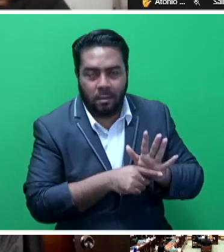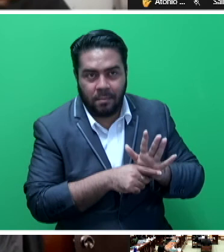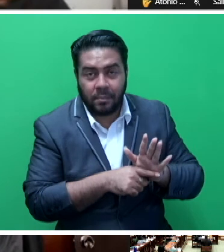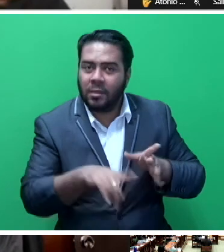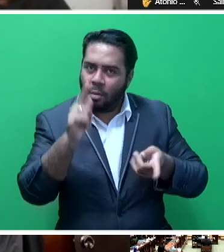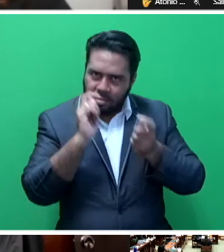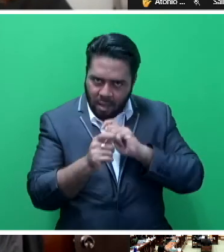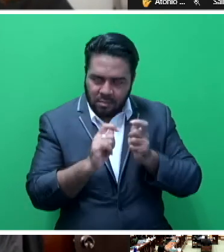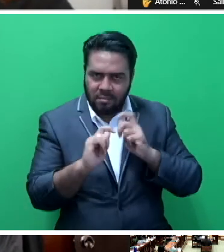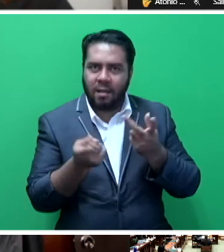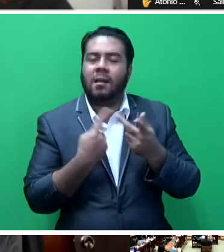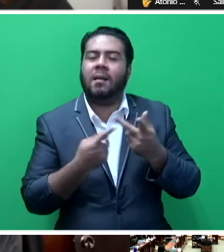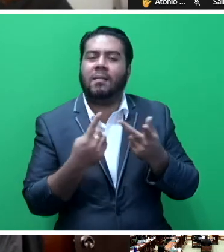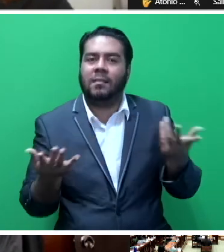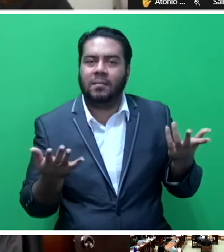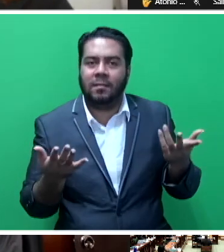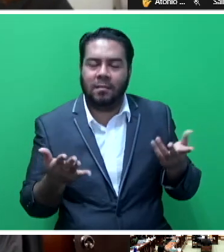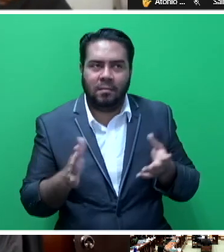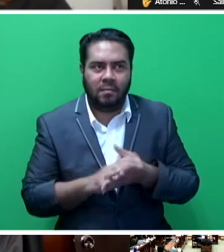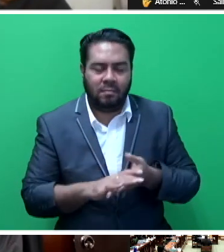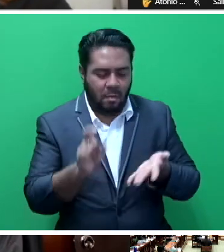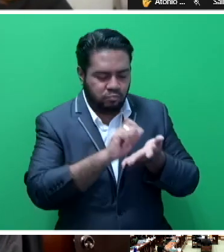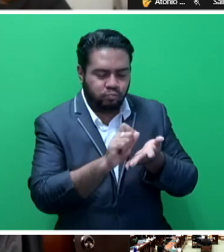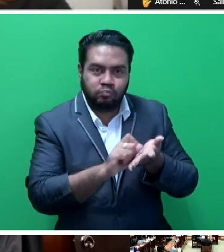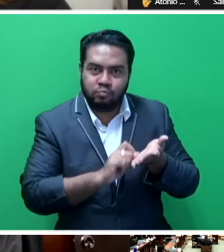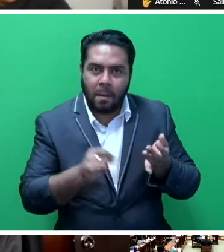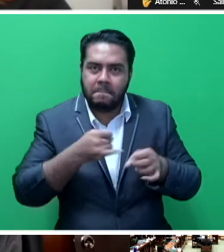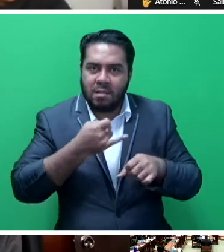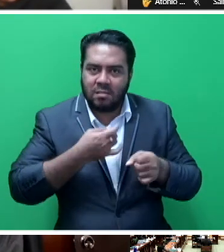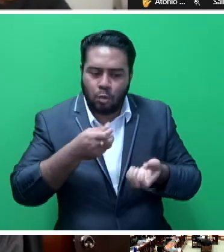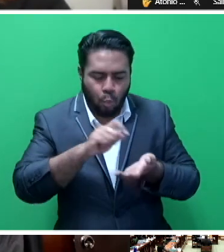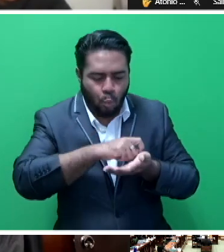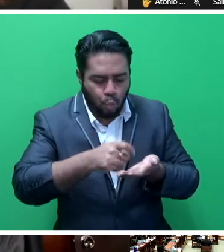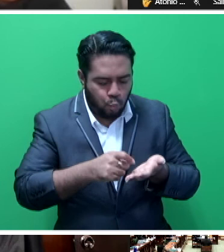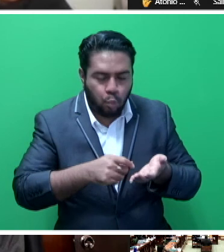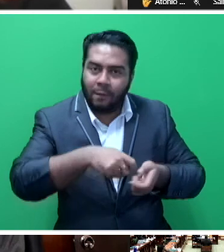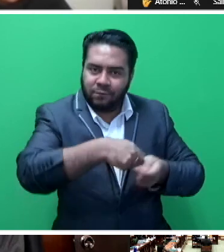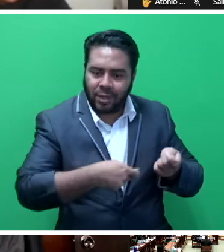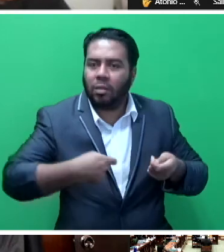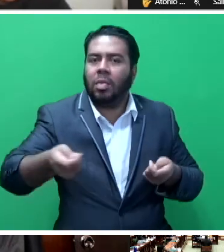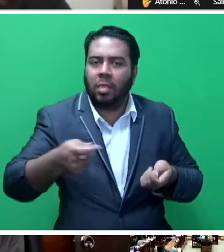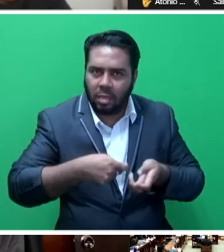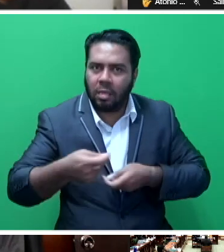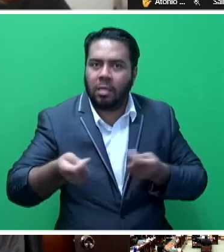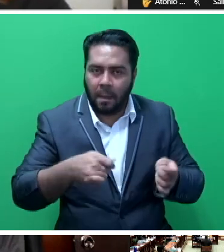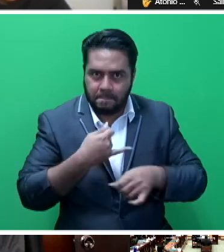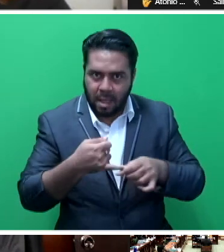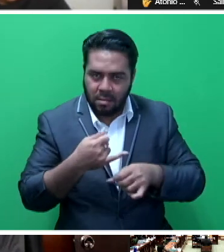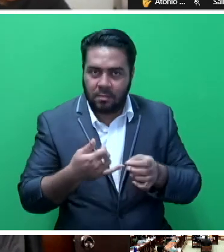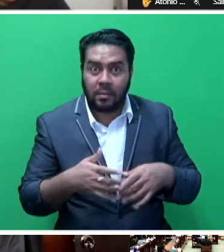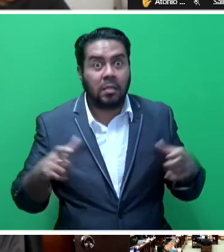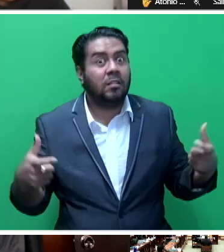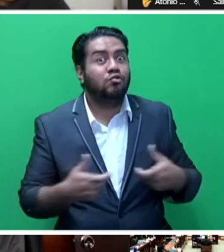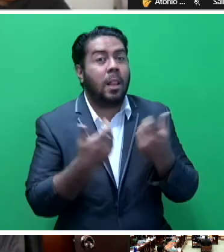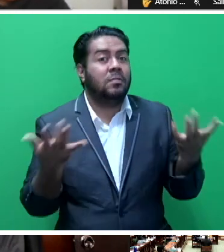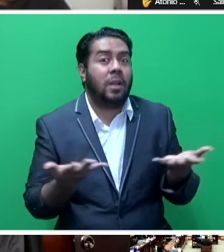also multiple prescriptions were dispensed. We are facing, as I've alluded to, the challenge at CWM,